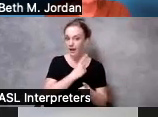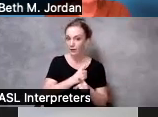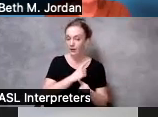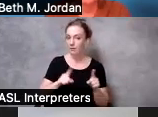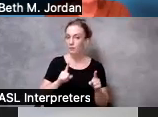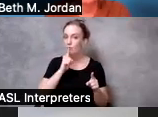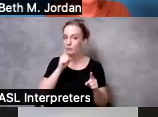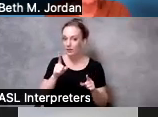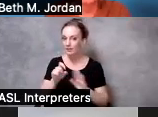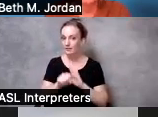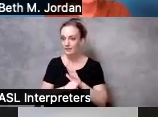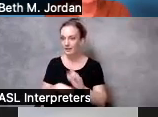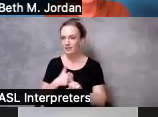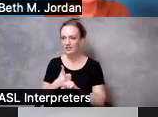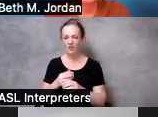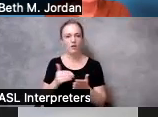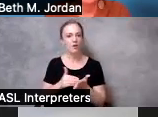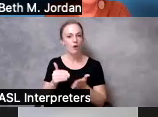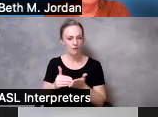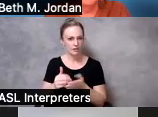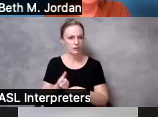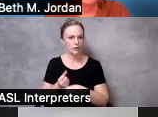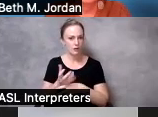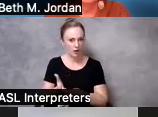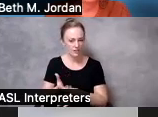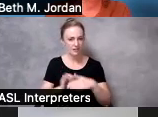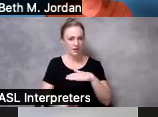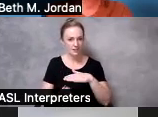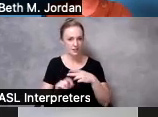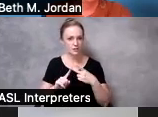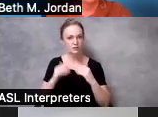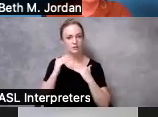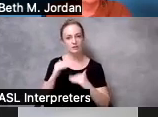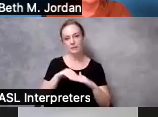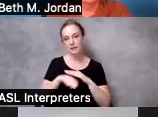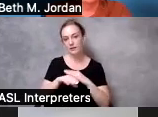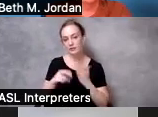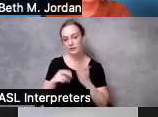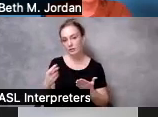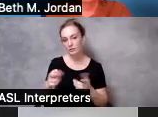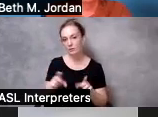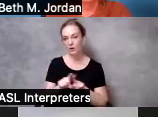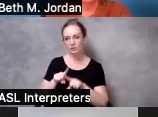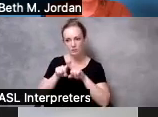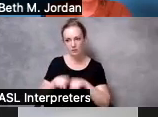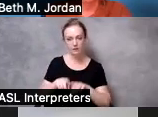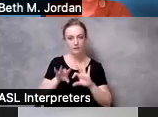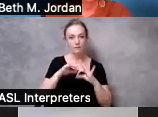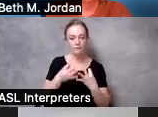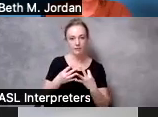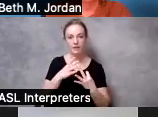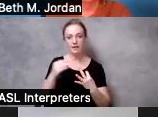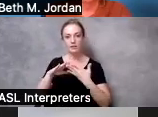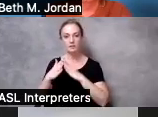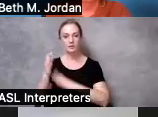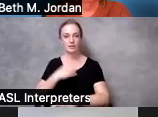state often contributes to isolation, limited access to resources, and a reliance on family and community rather than